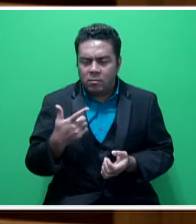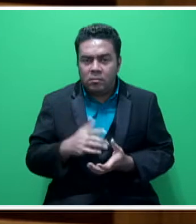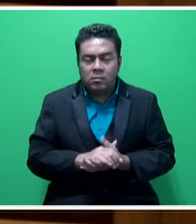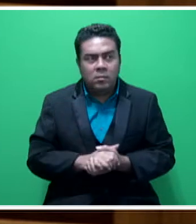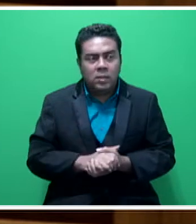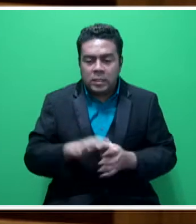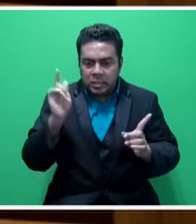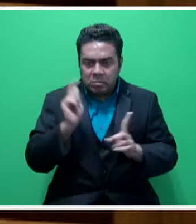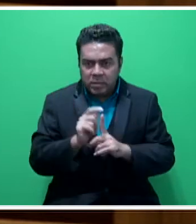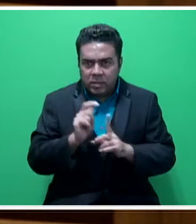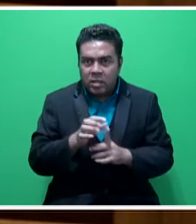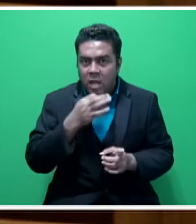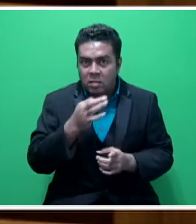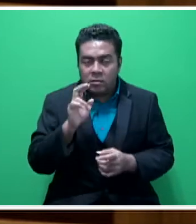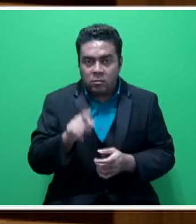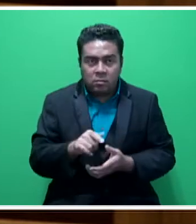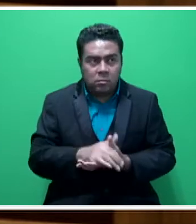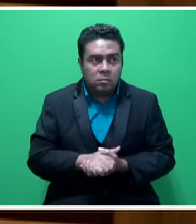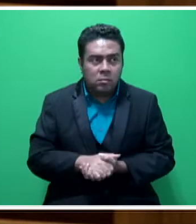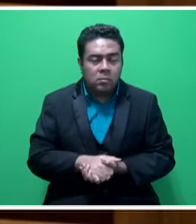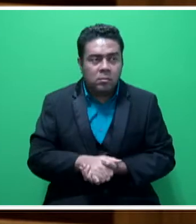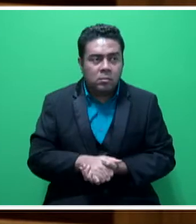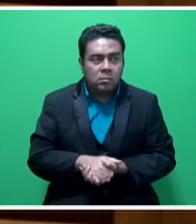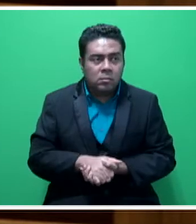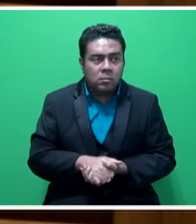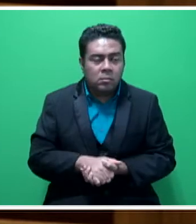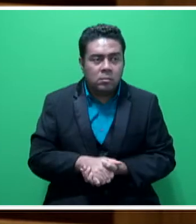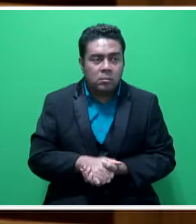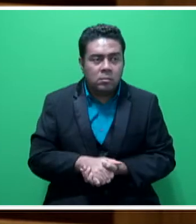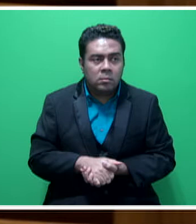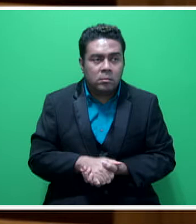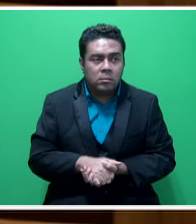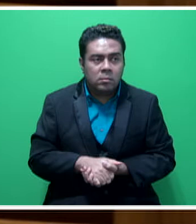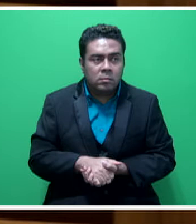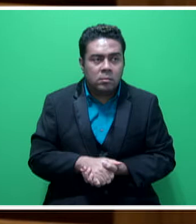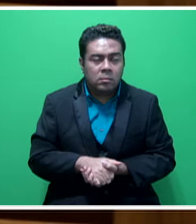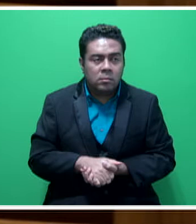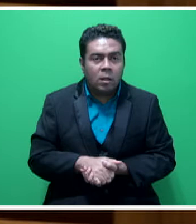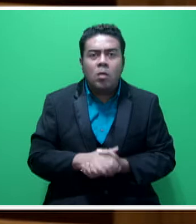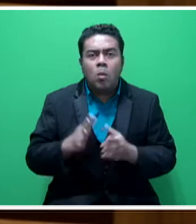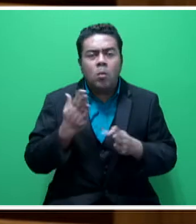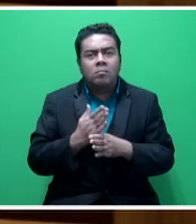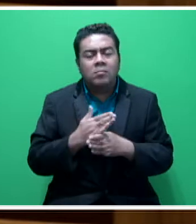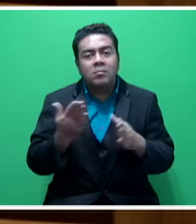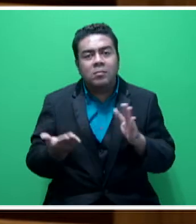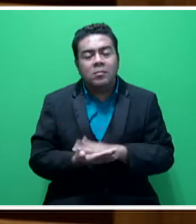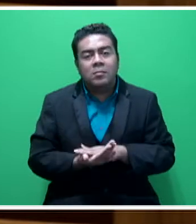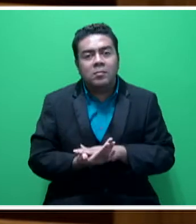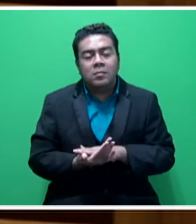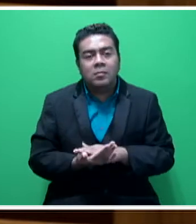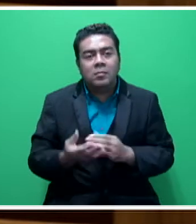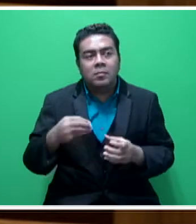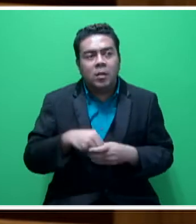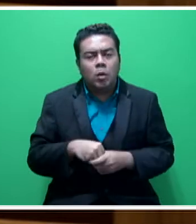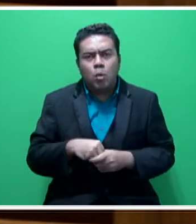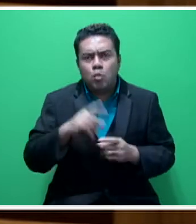specifically asked for these particular 7, and they are operated under the Shipping Services Subsidy. So you're looking